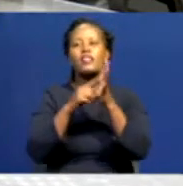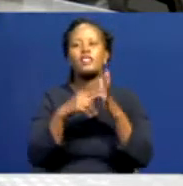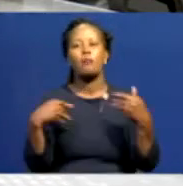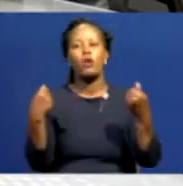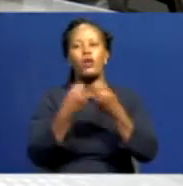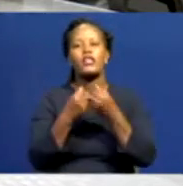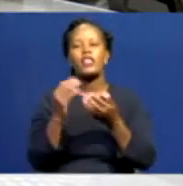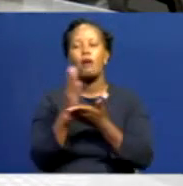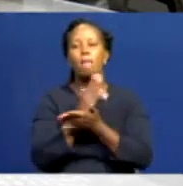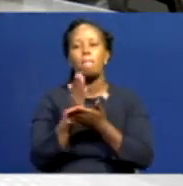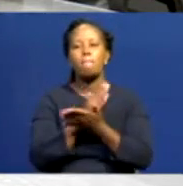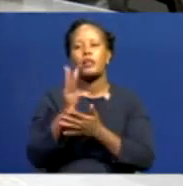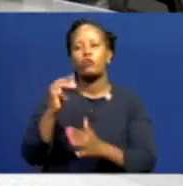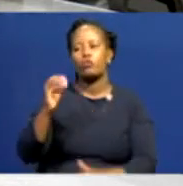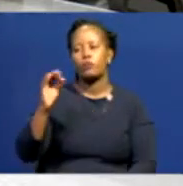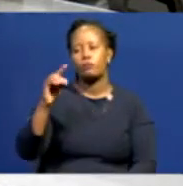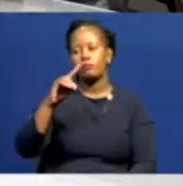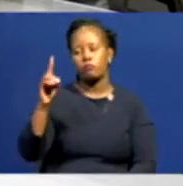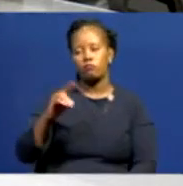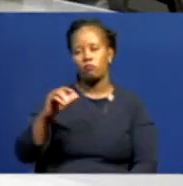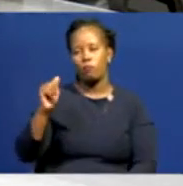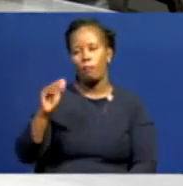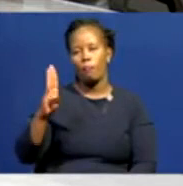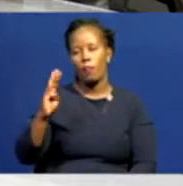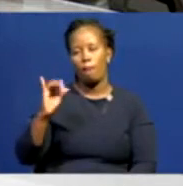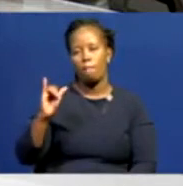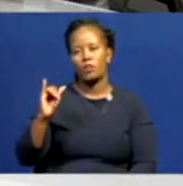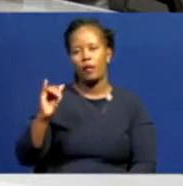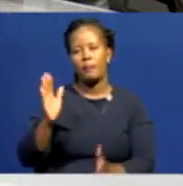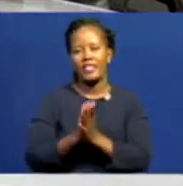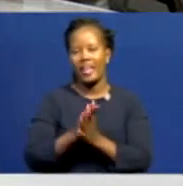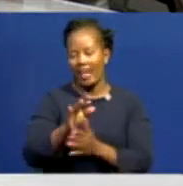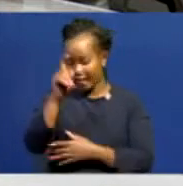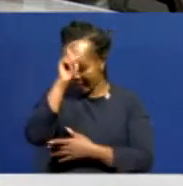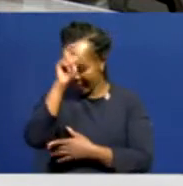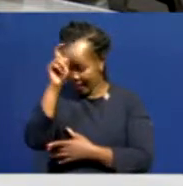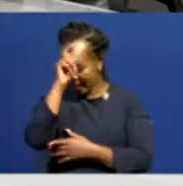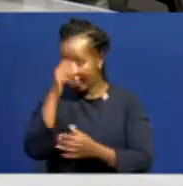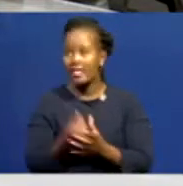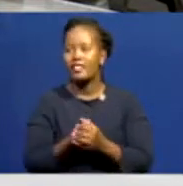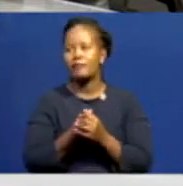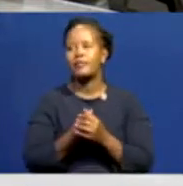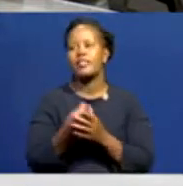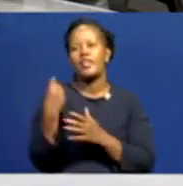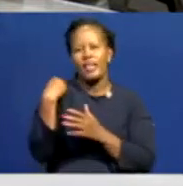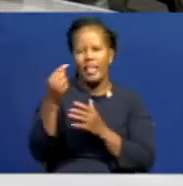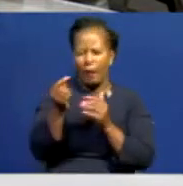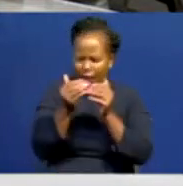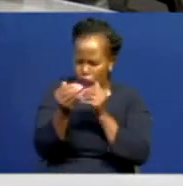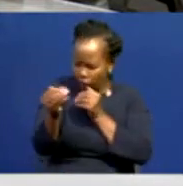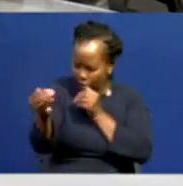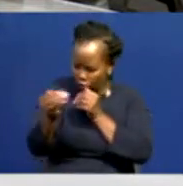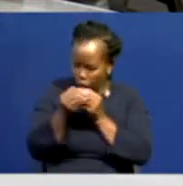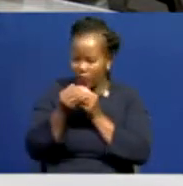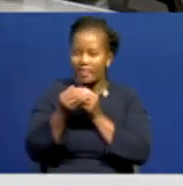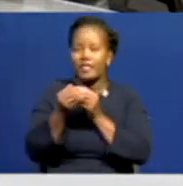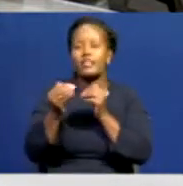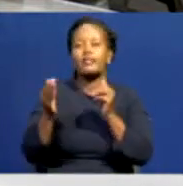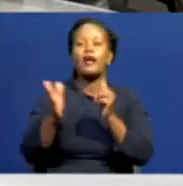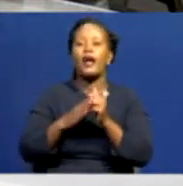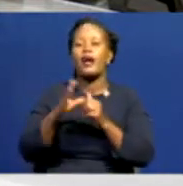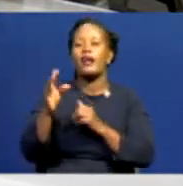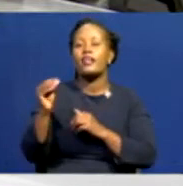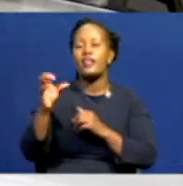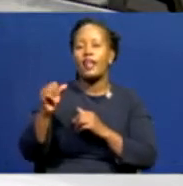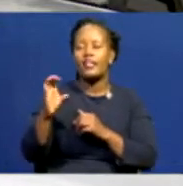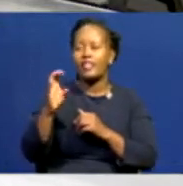Mozambique and Egypt. Mm-hmm. The Mambas hadn't were just this close. I think 90 seconds from